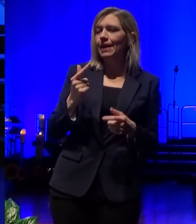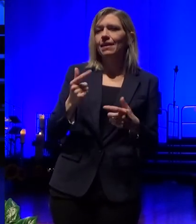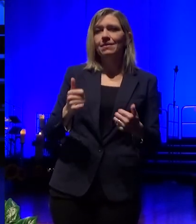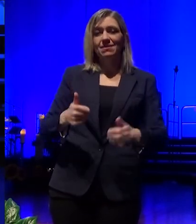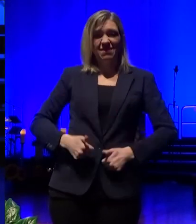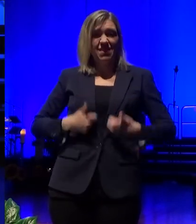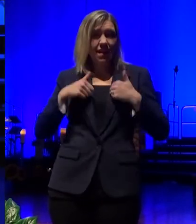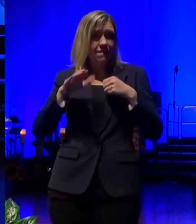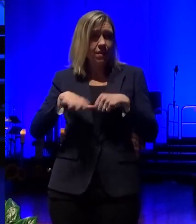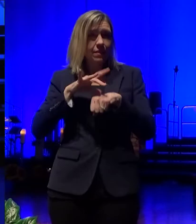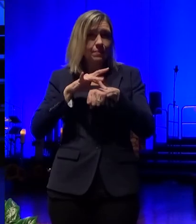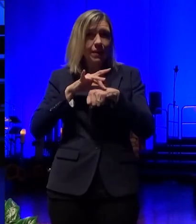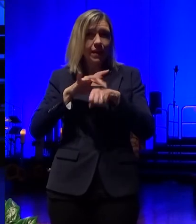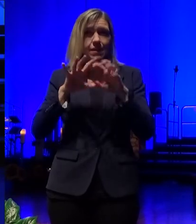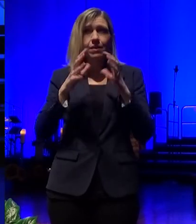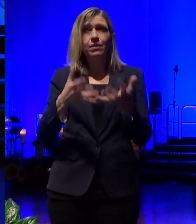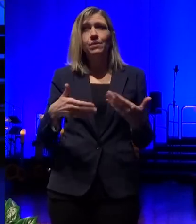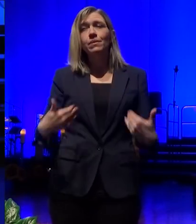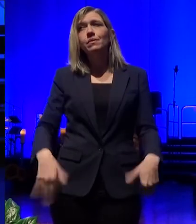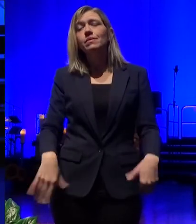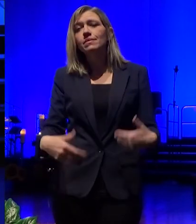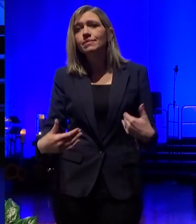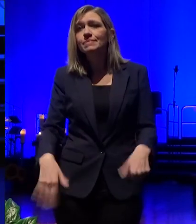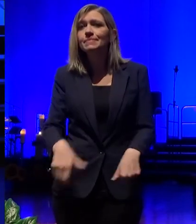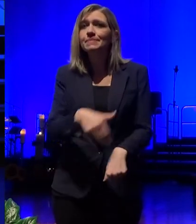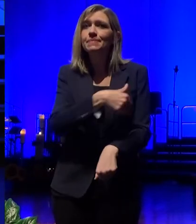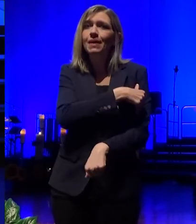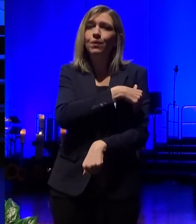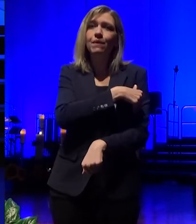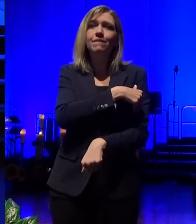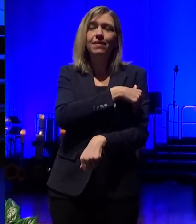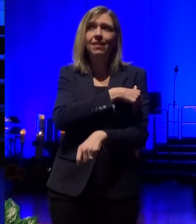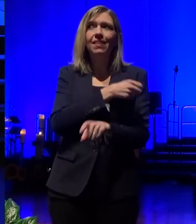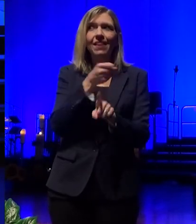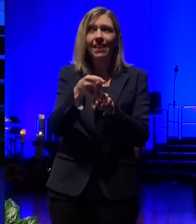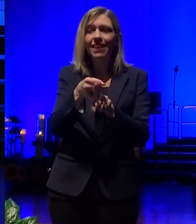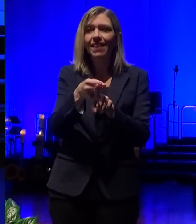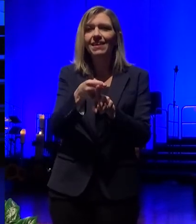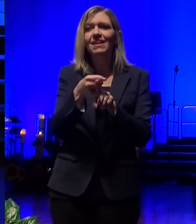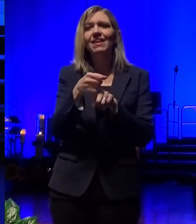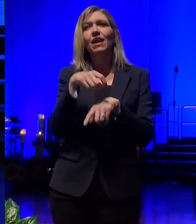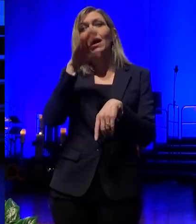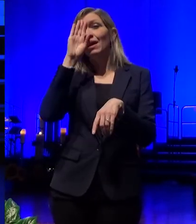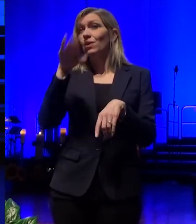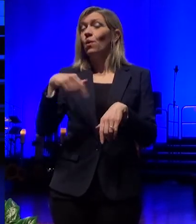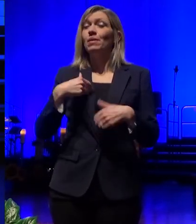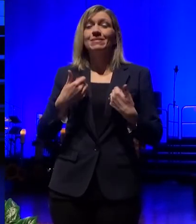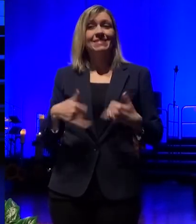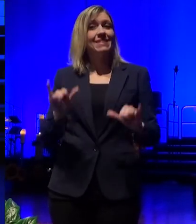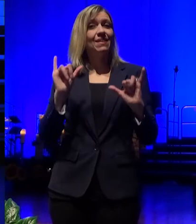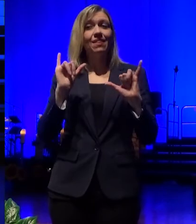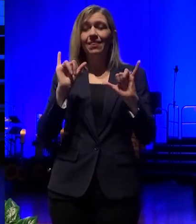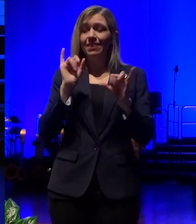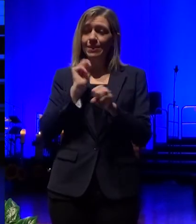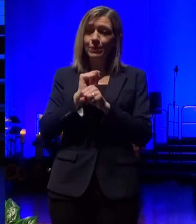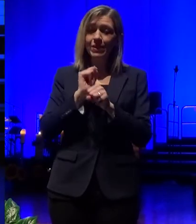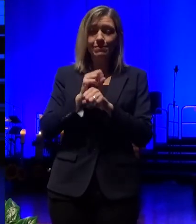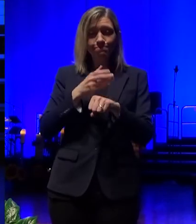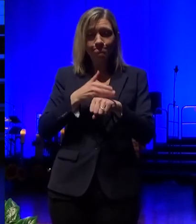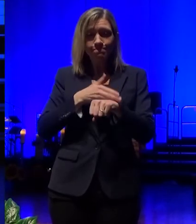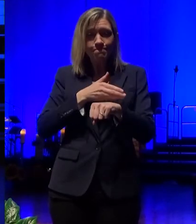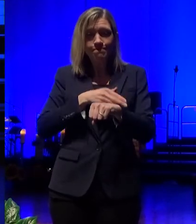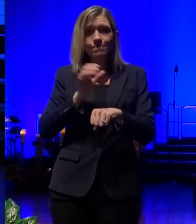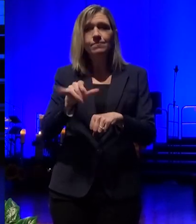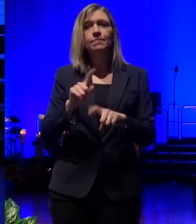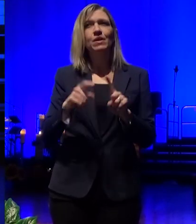planet in a powerful and profound way. What is it like to do this? I know I'm still working on it,